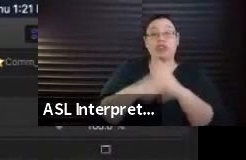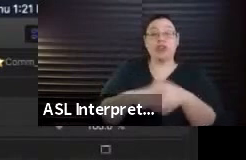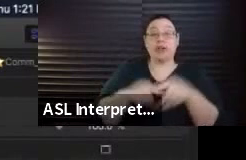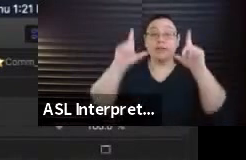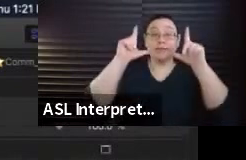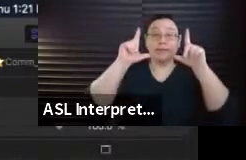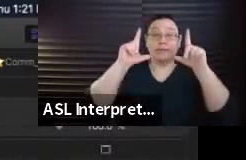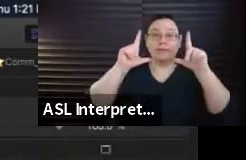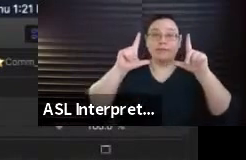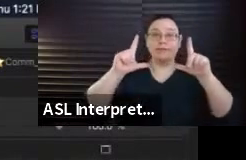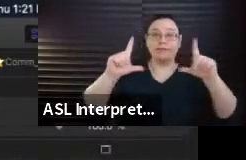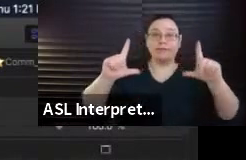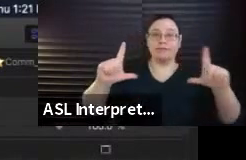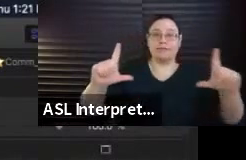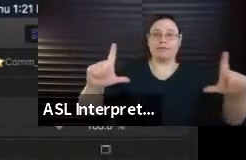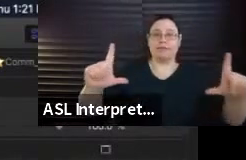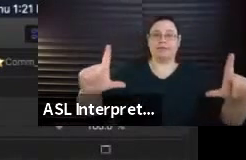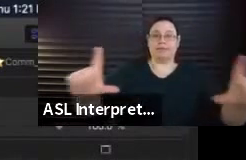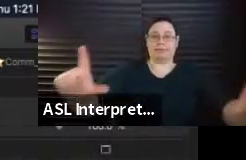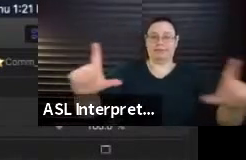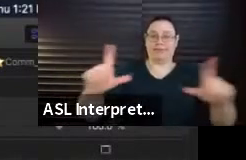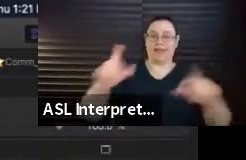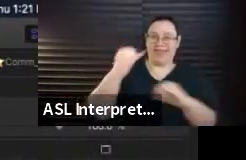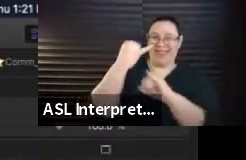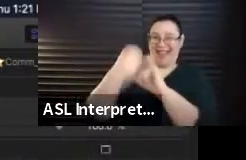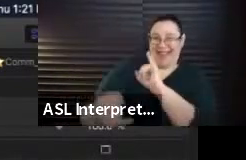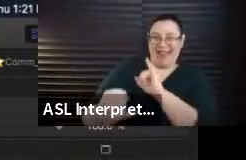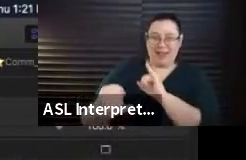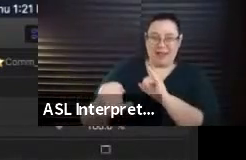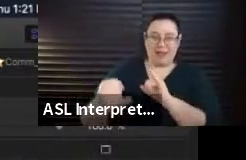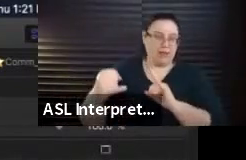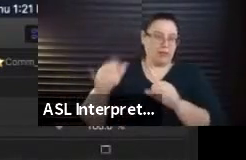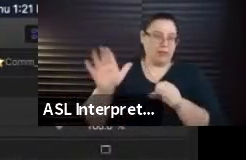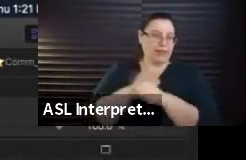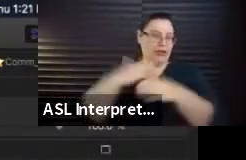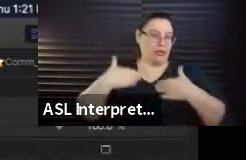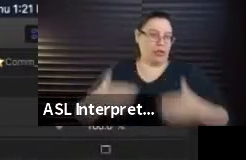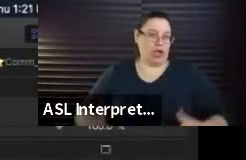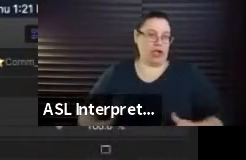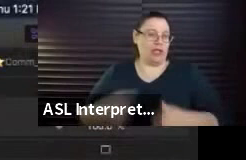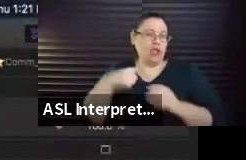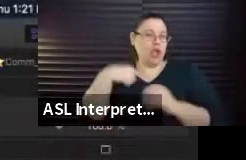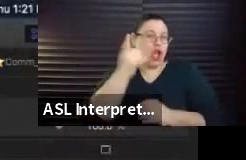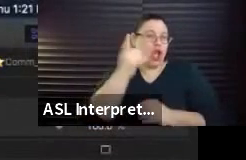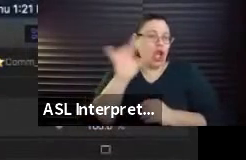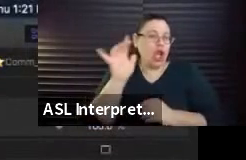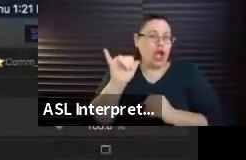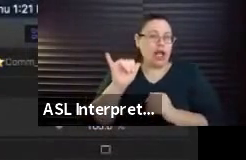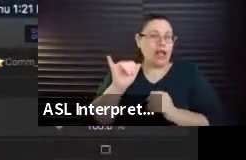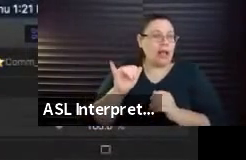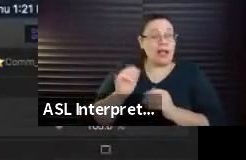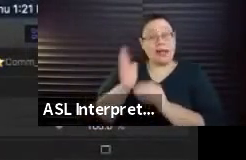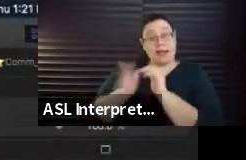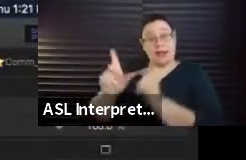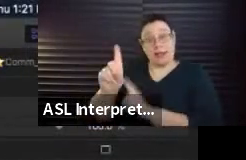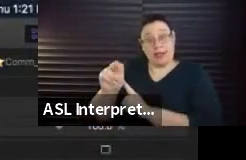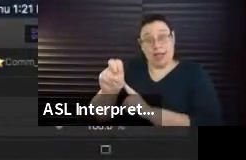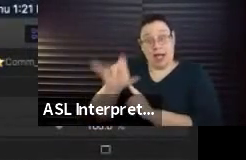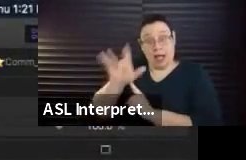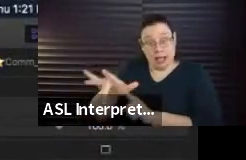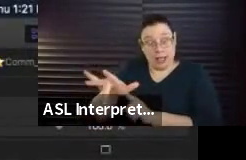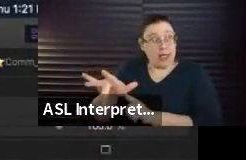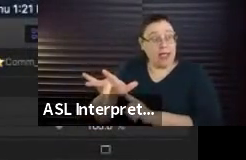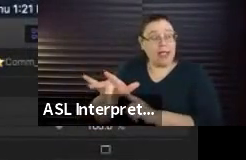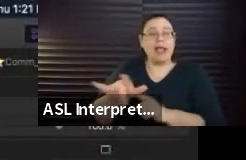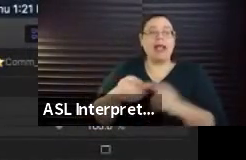end is gonna be pull out and have it be a wide body shot. So I'm gonna show you what that looks like. I'm gonna hit done. And then I'm just gonna